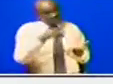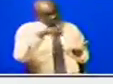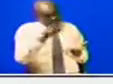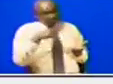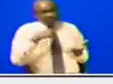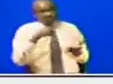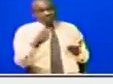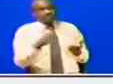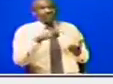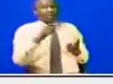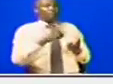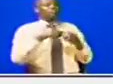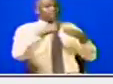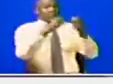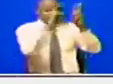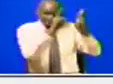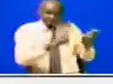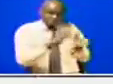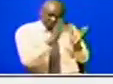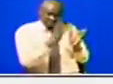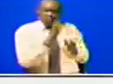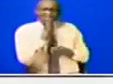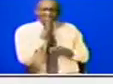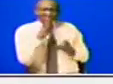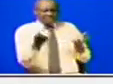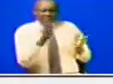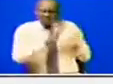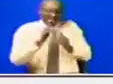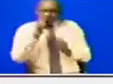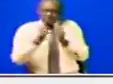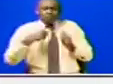very aggressive lending internationally. So it begs the question as to which strategy